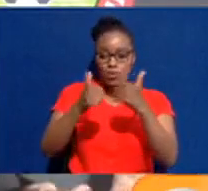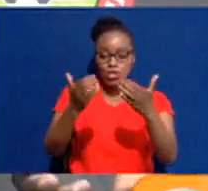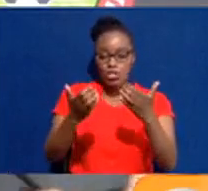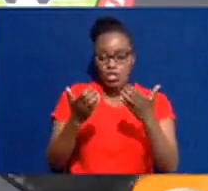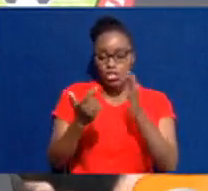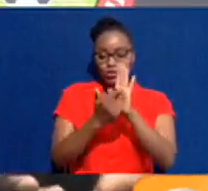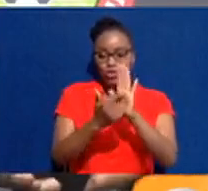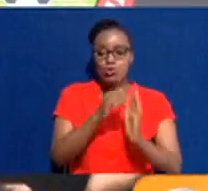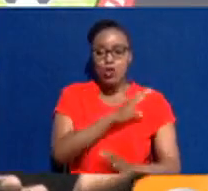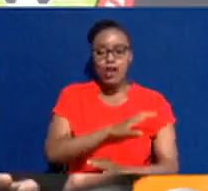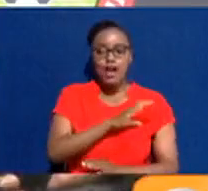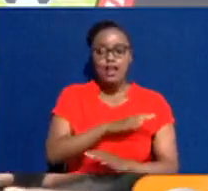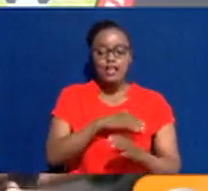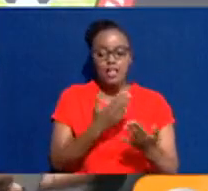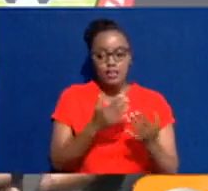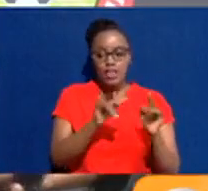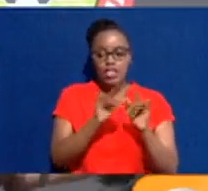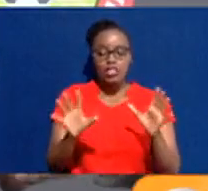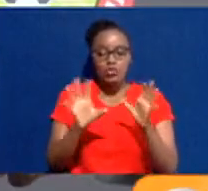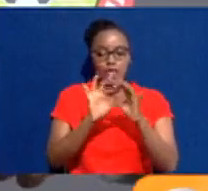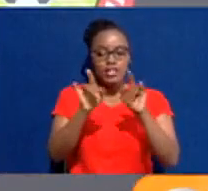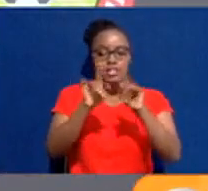show character. This is a match to be united as a